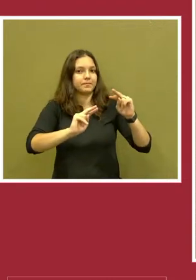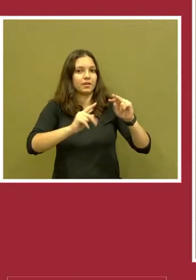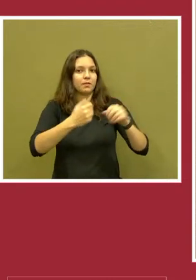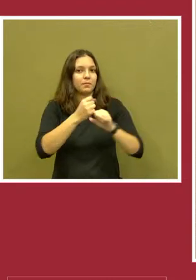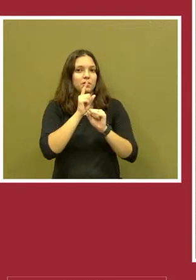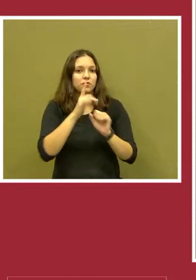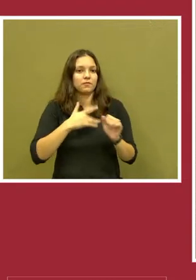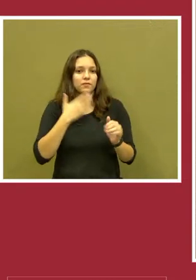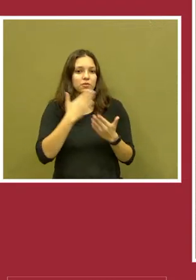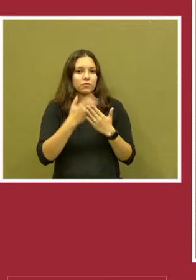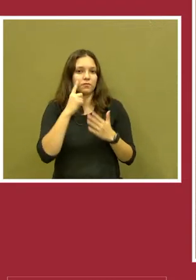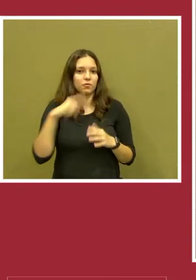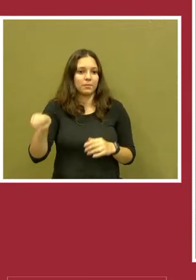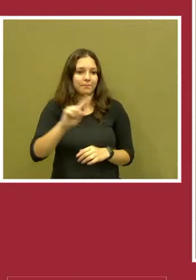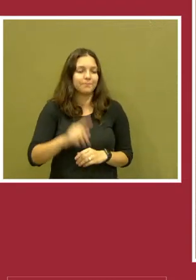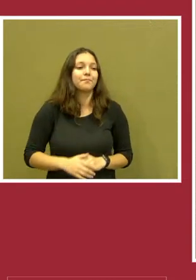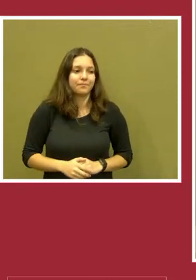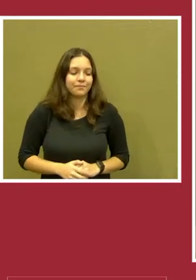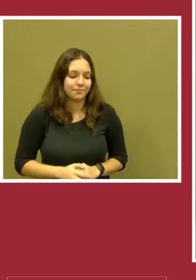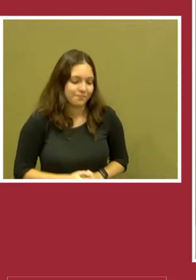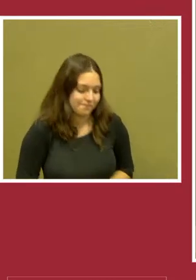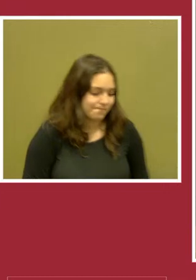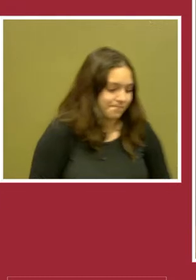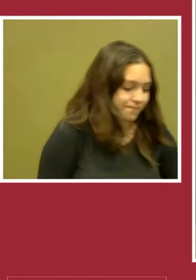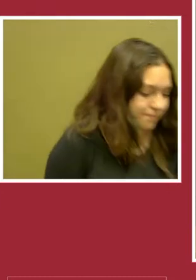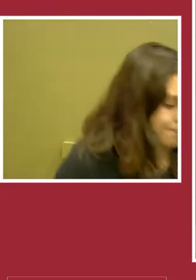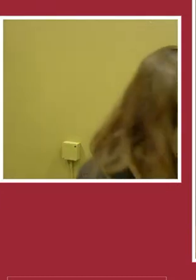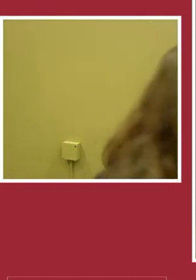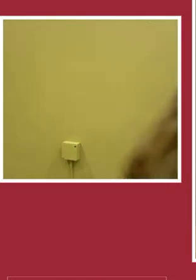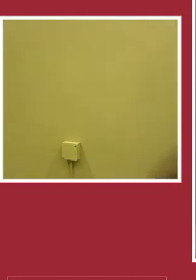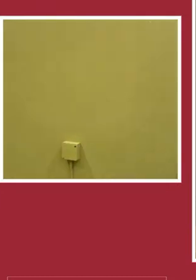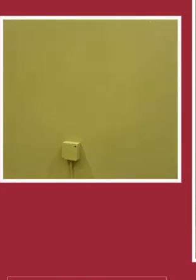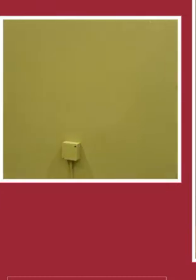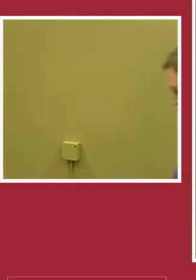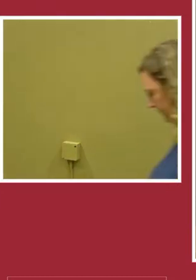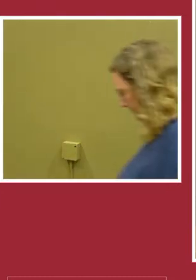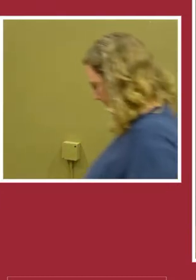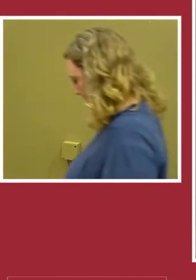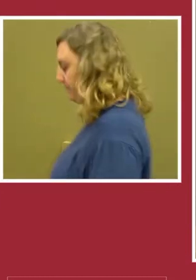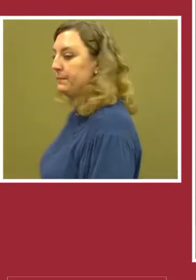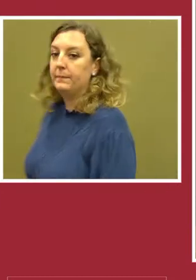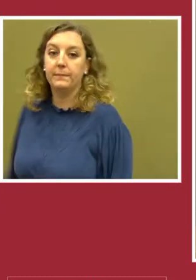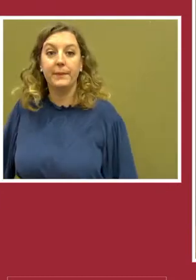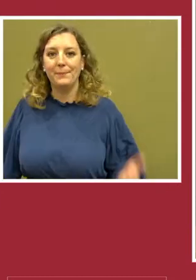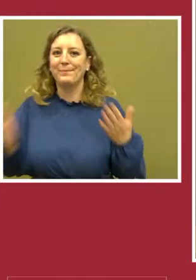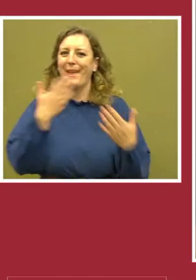feel good to folks. Yeah. Great, thank you. That's great to hear. Yeah, awesome.